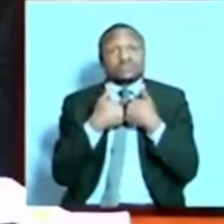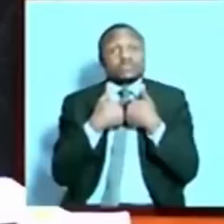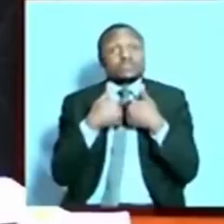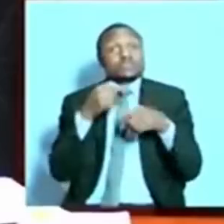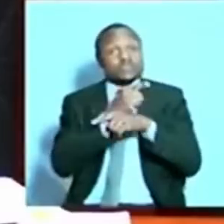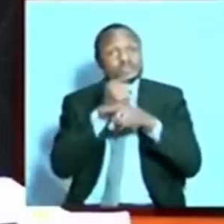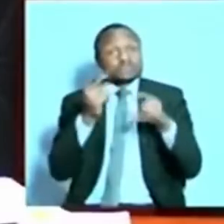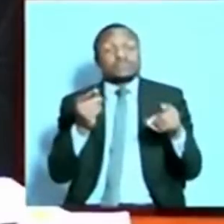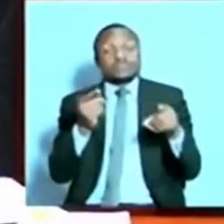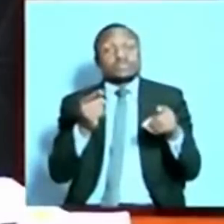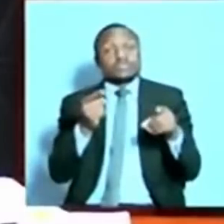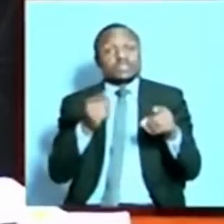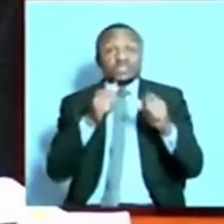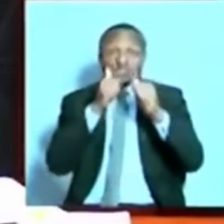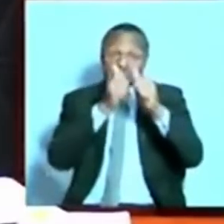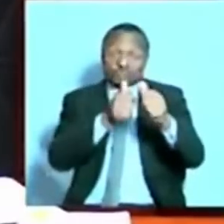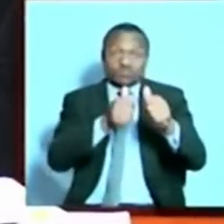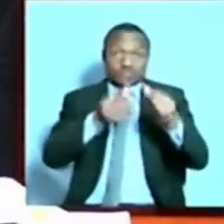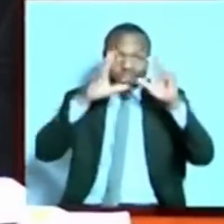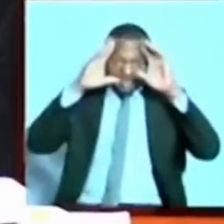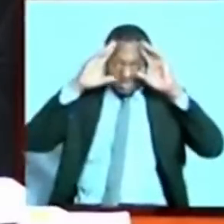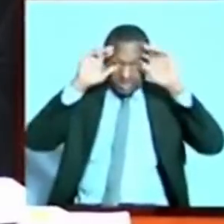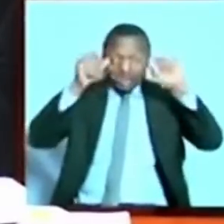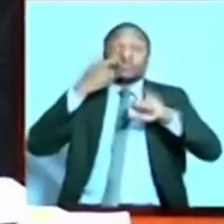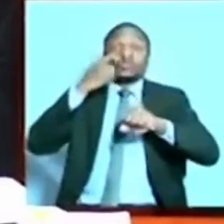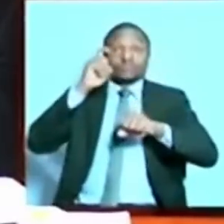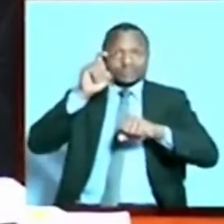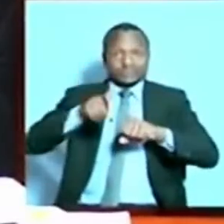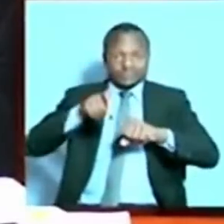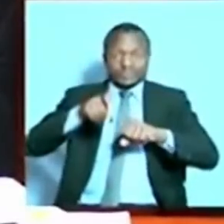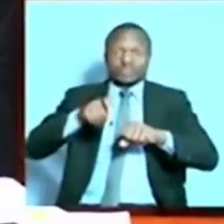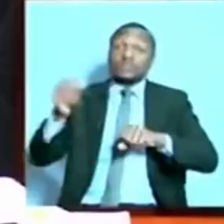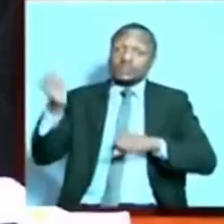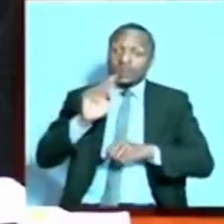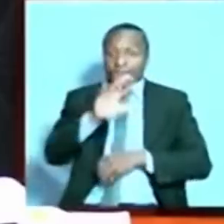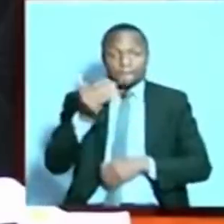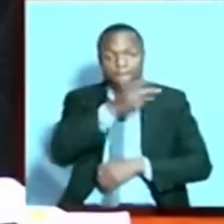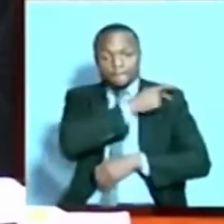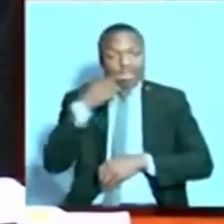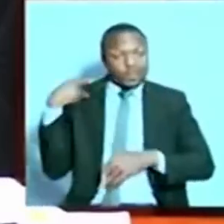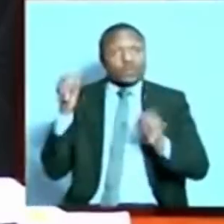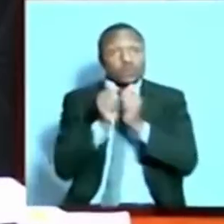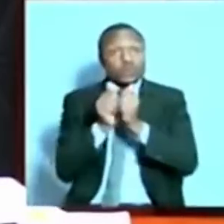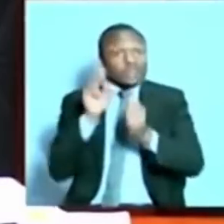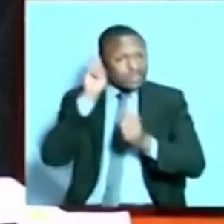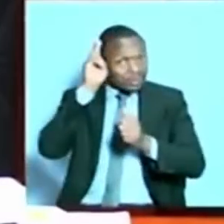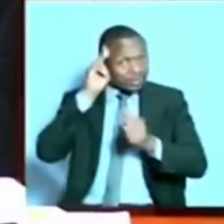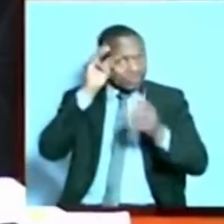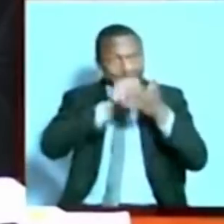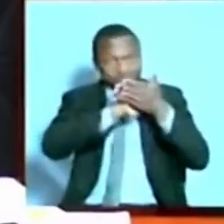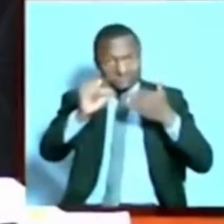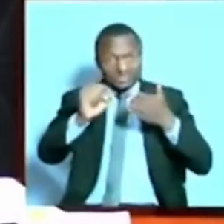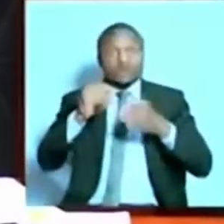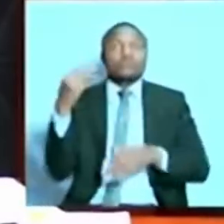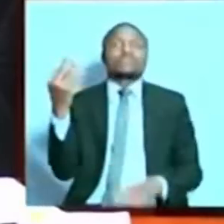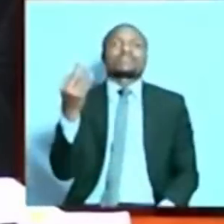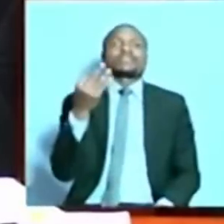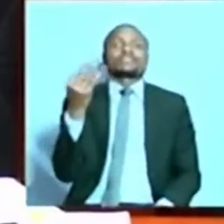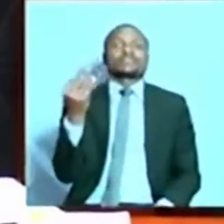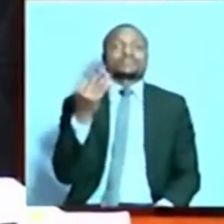the directive by the President. You can come back to this house with a ministerial statement on